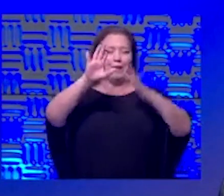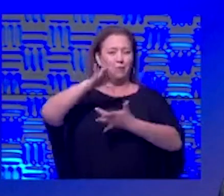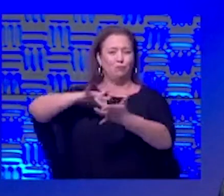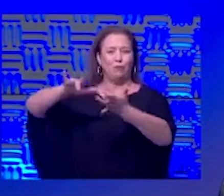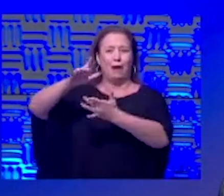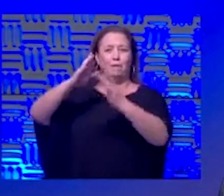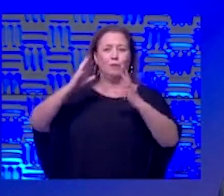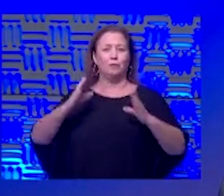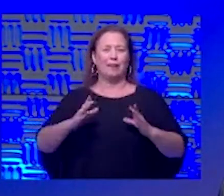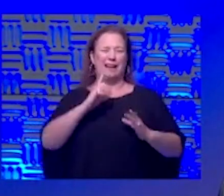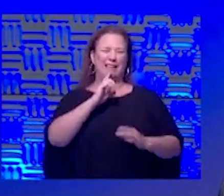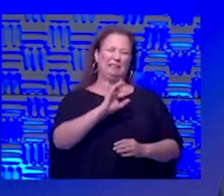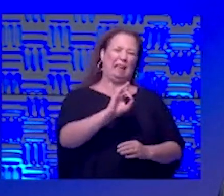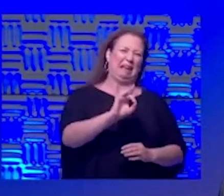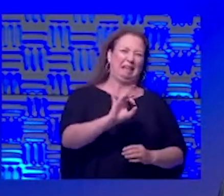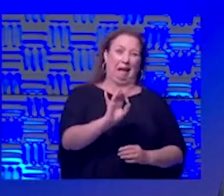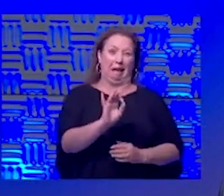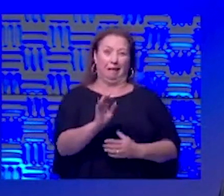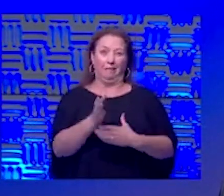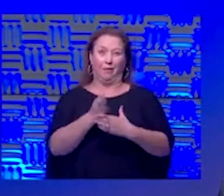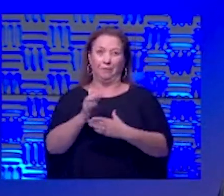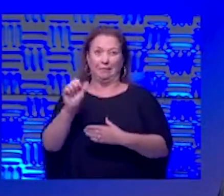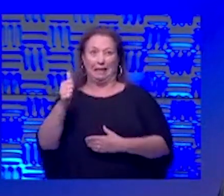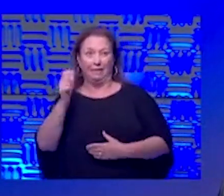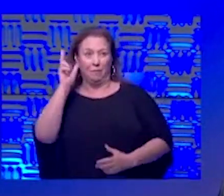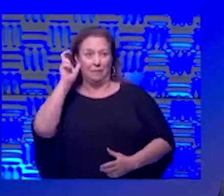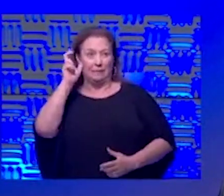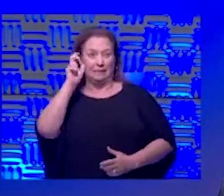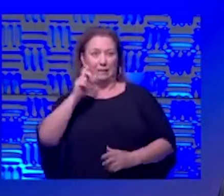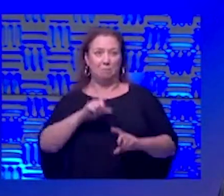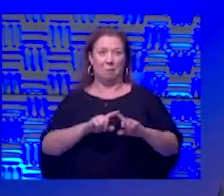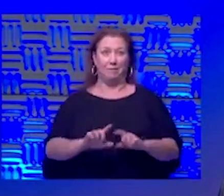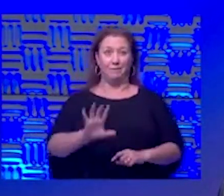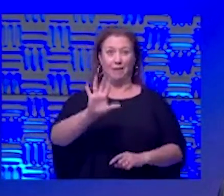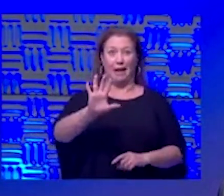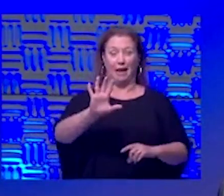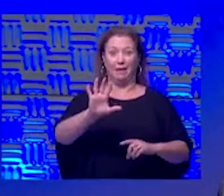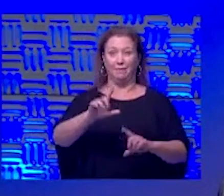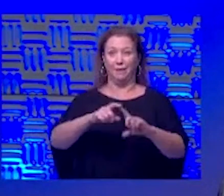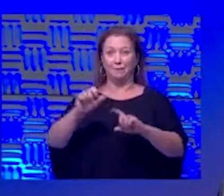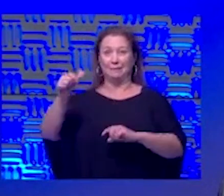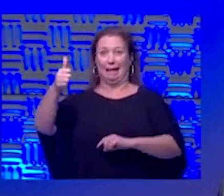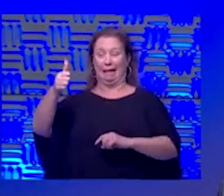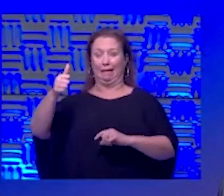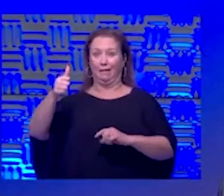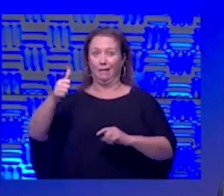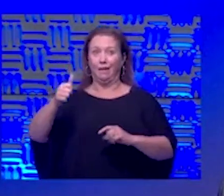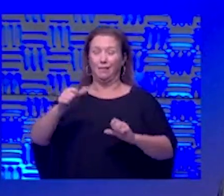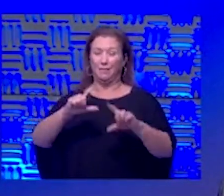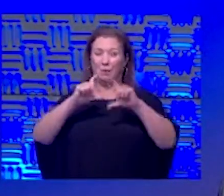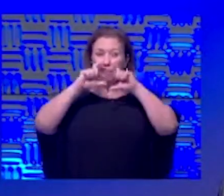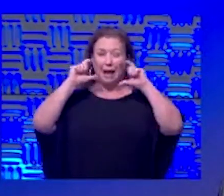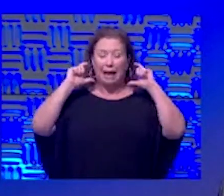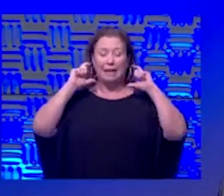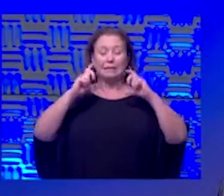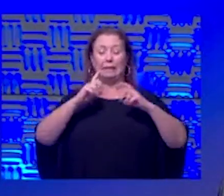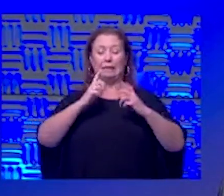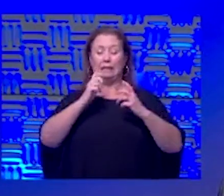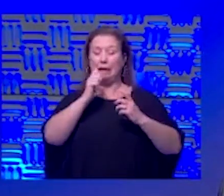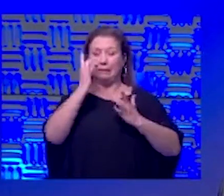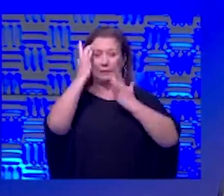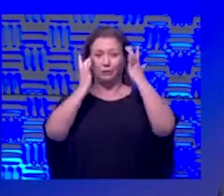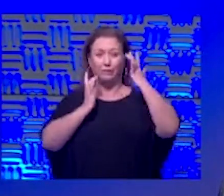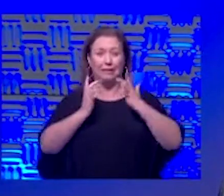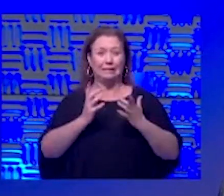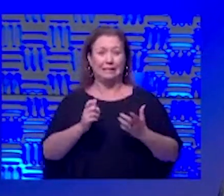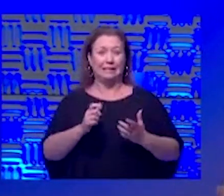travelers. I give them like an 8 or a 9. Listening, I give them like a solid 5. So the idea that they would keep their hands away from their face,